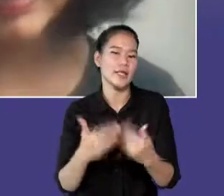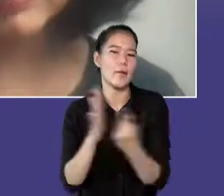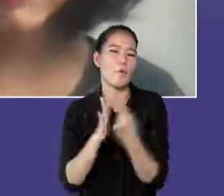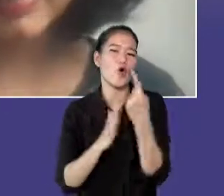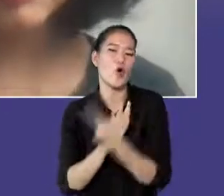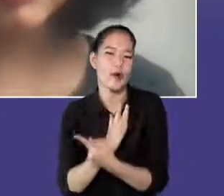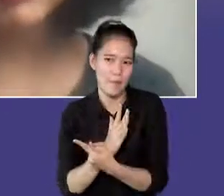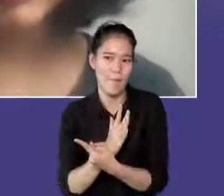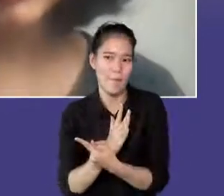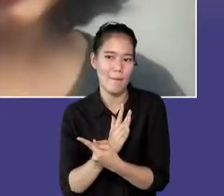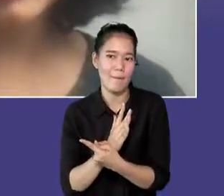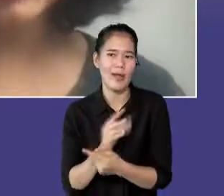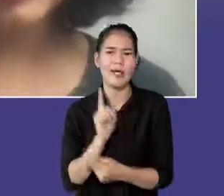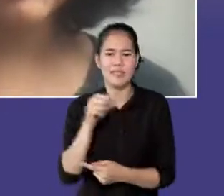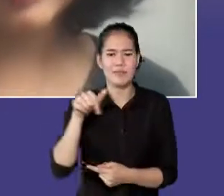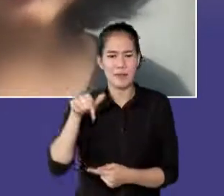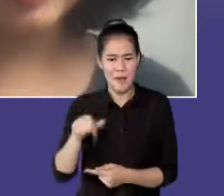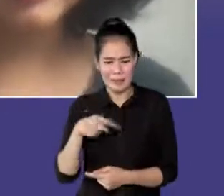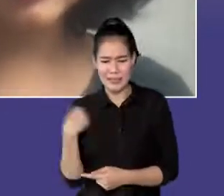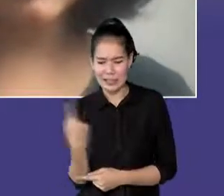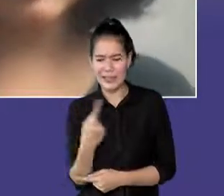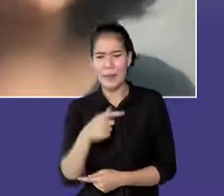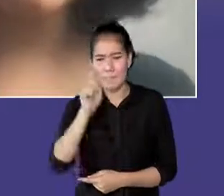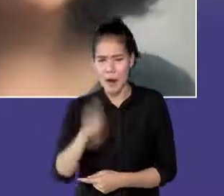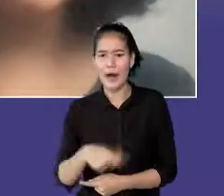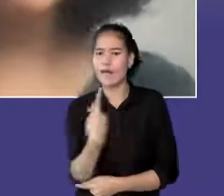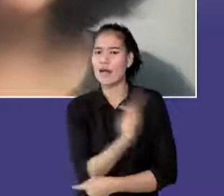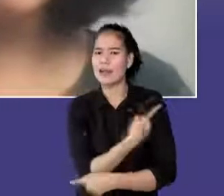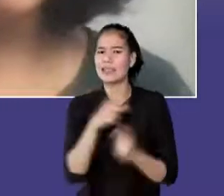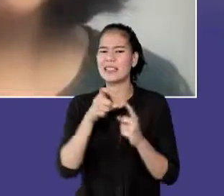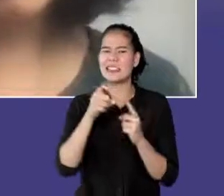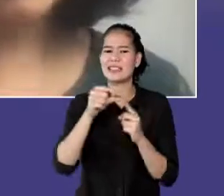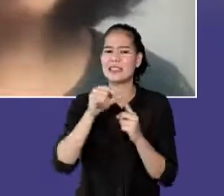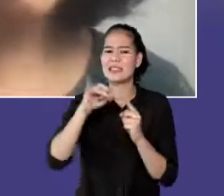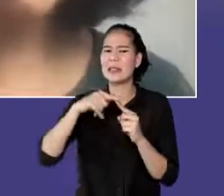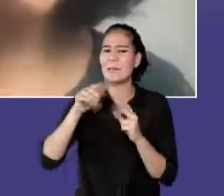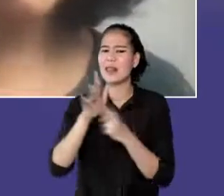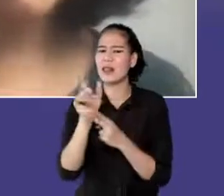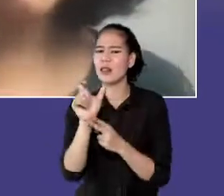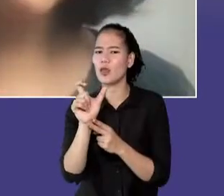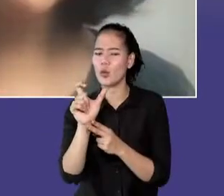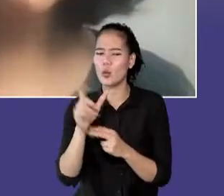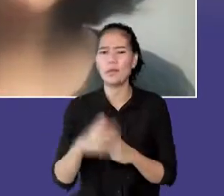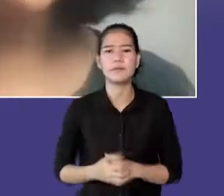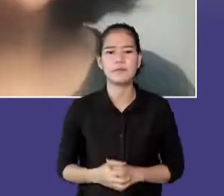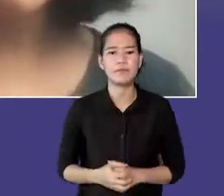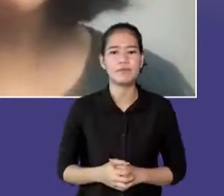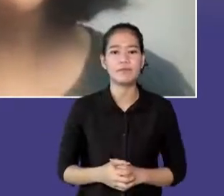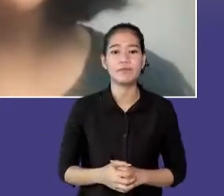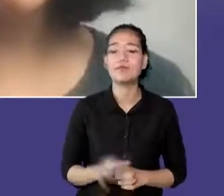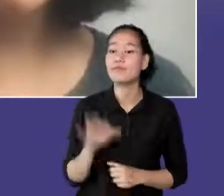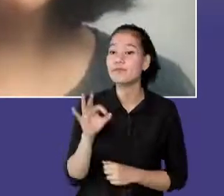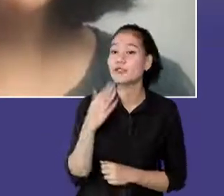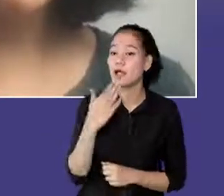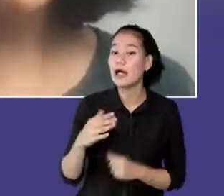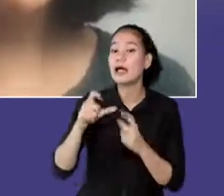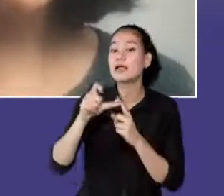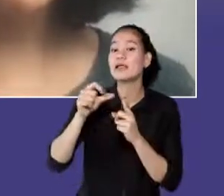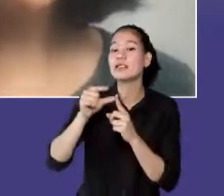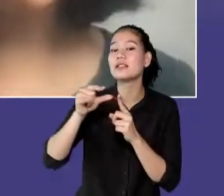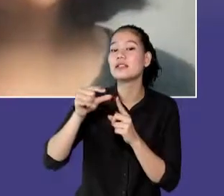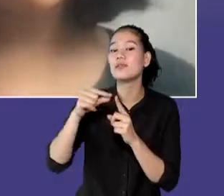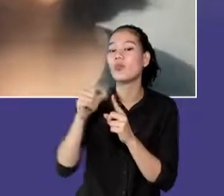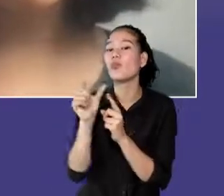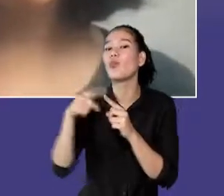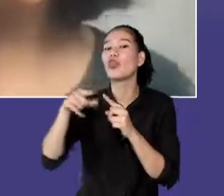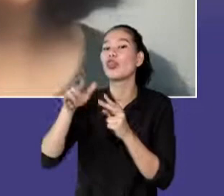we eventually use this Sputnik vaccine? Yes, thank you. So for the Sputnik